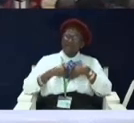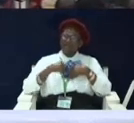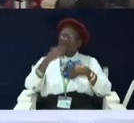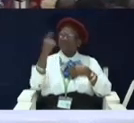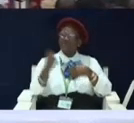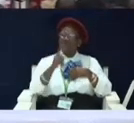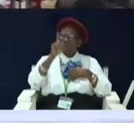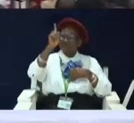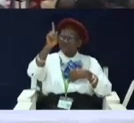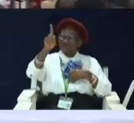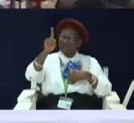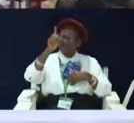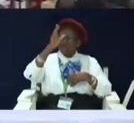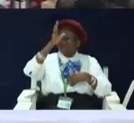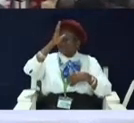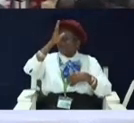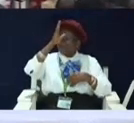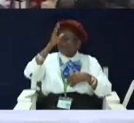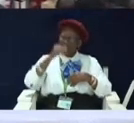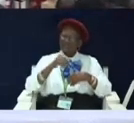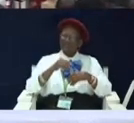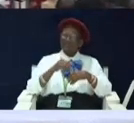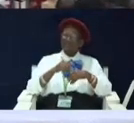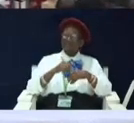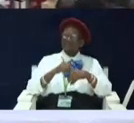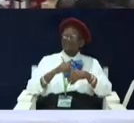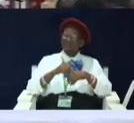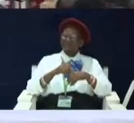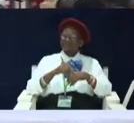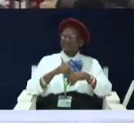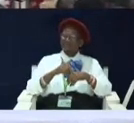eniyan patapata baba kan soso ni won ma ni.